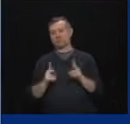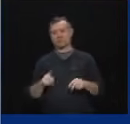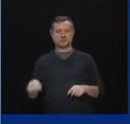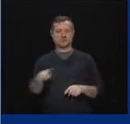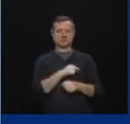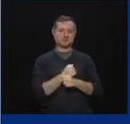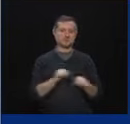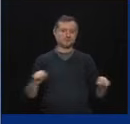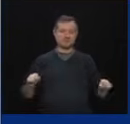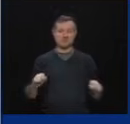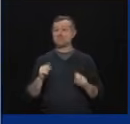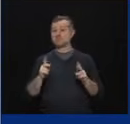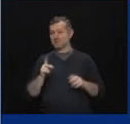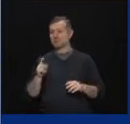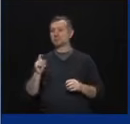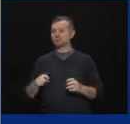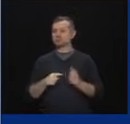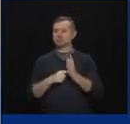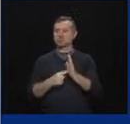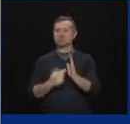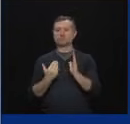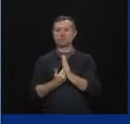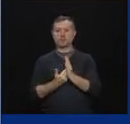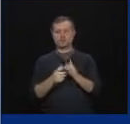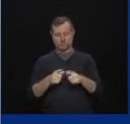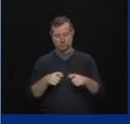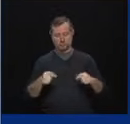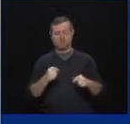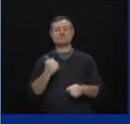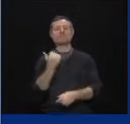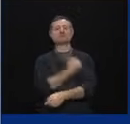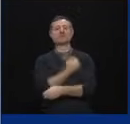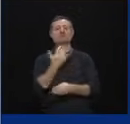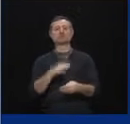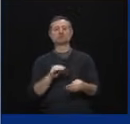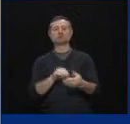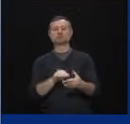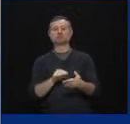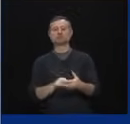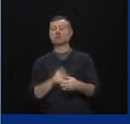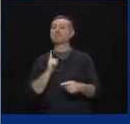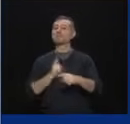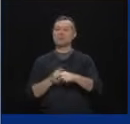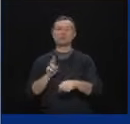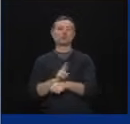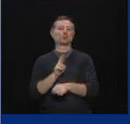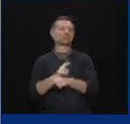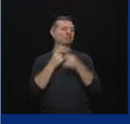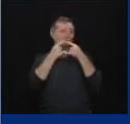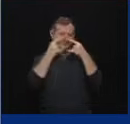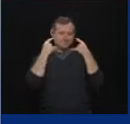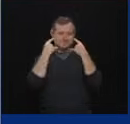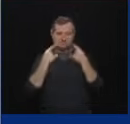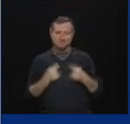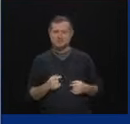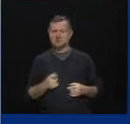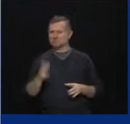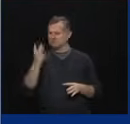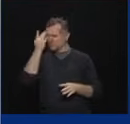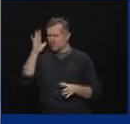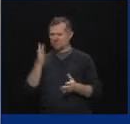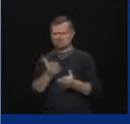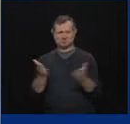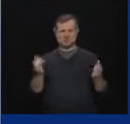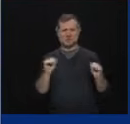here. People still wore masks. And we also know how smart this was. So we were able to open this industry, which is really, really,